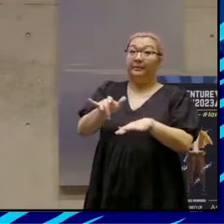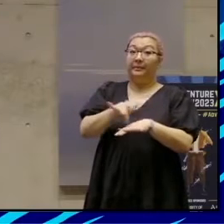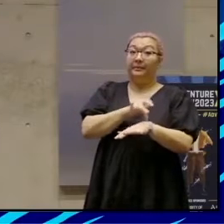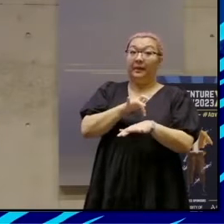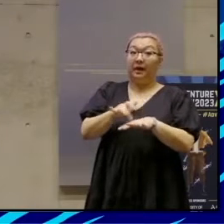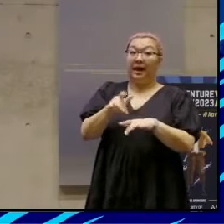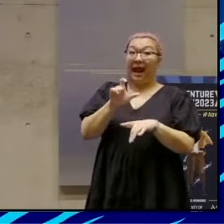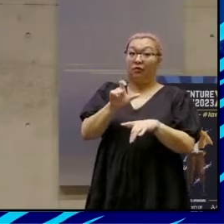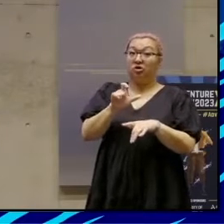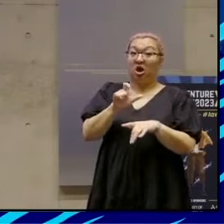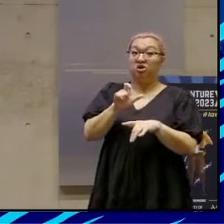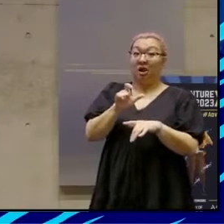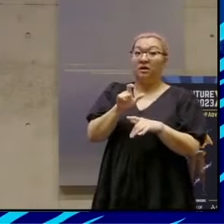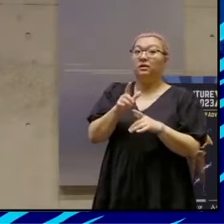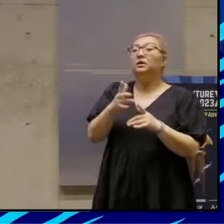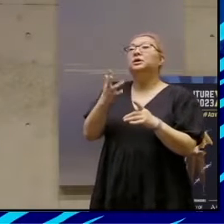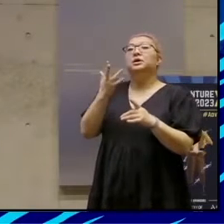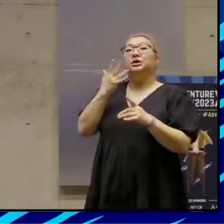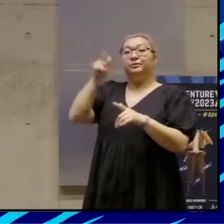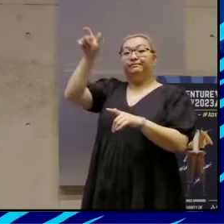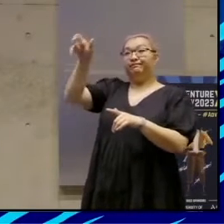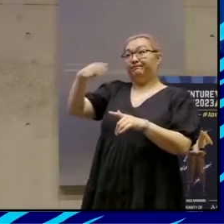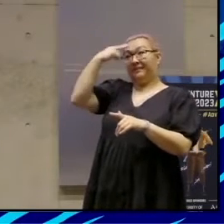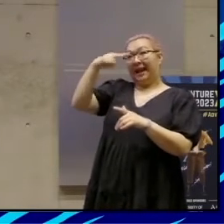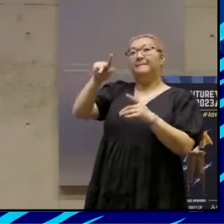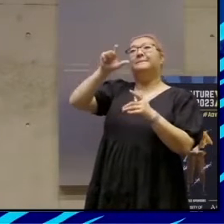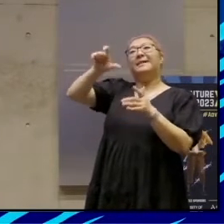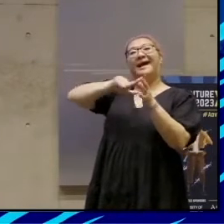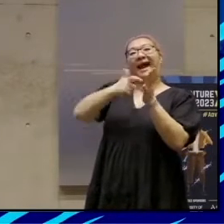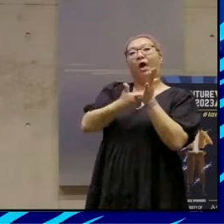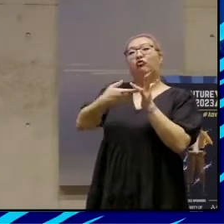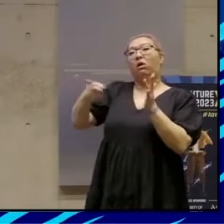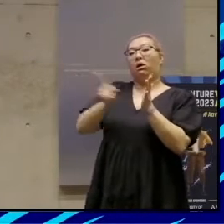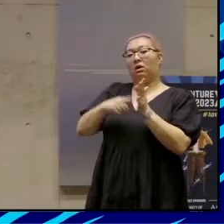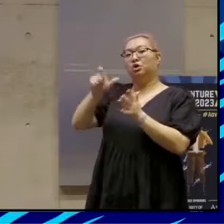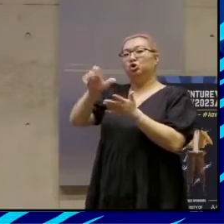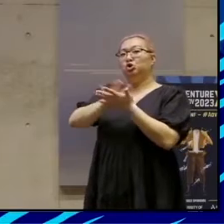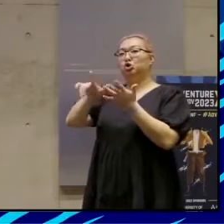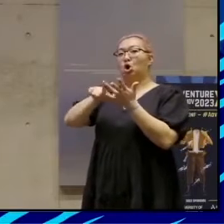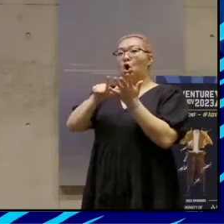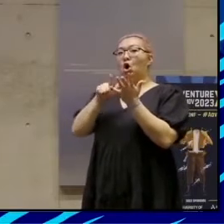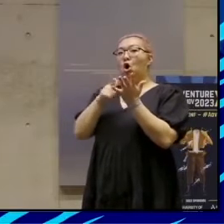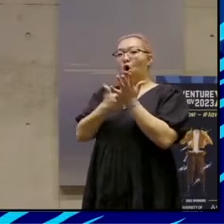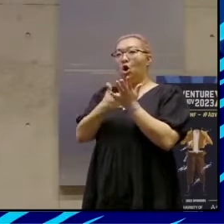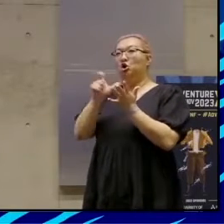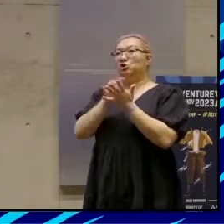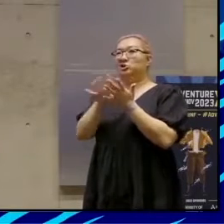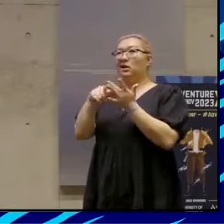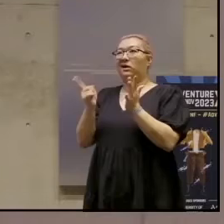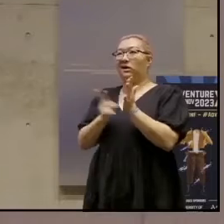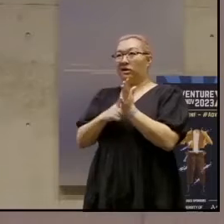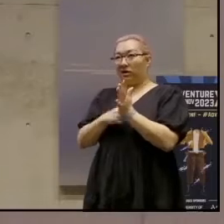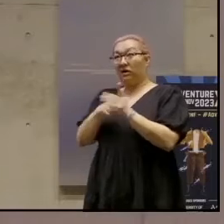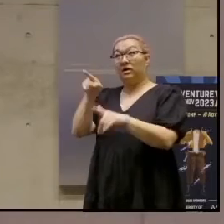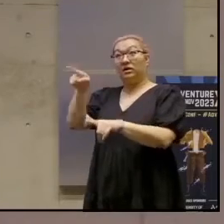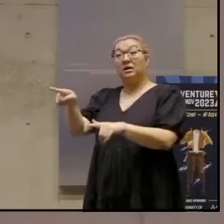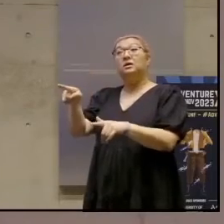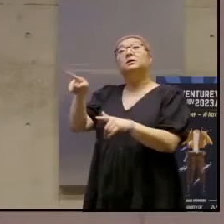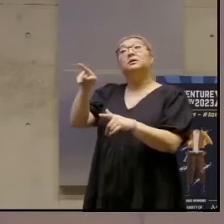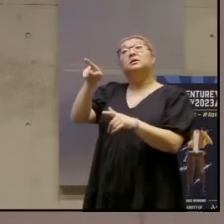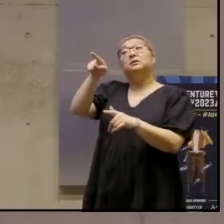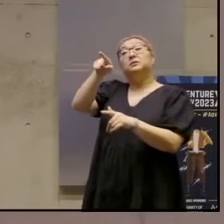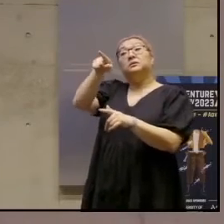play. There's a bunch of mini climaxes that add up to information. Female orgasm chart, by the way.